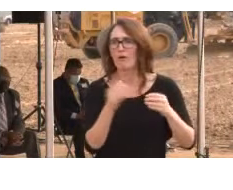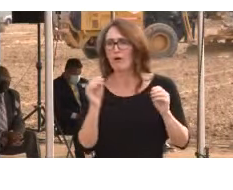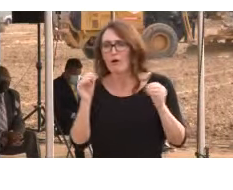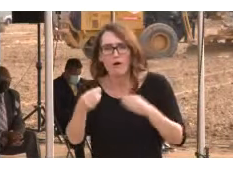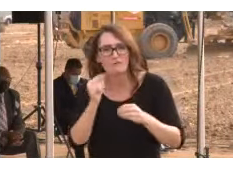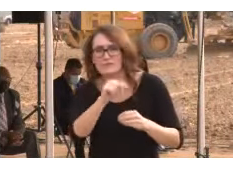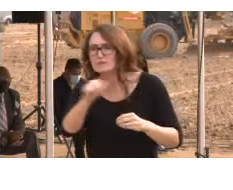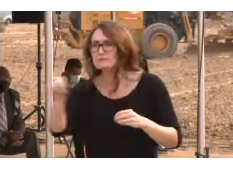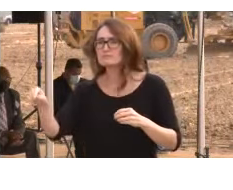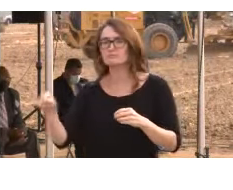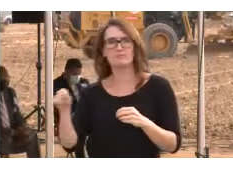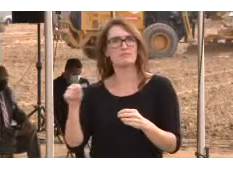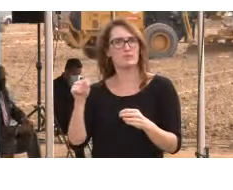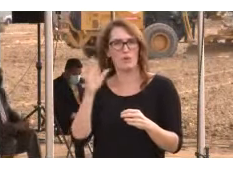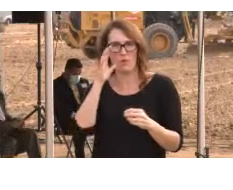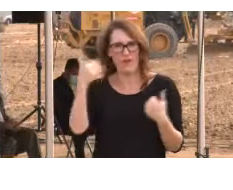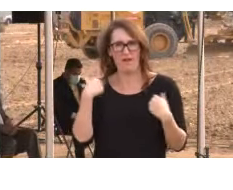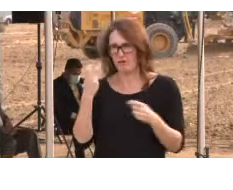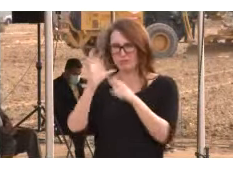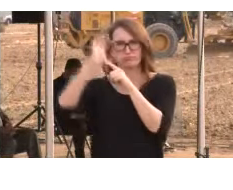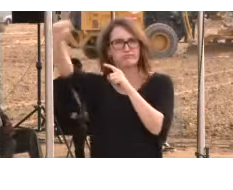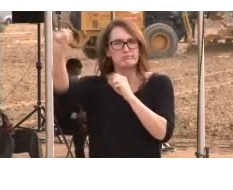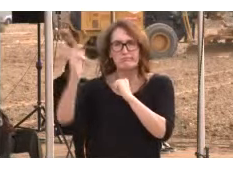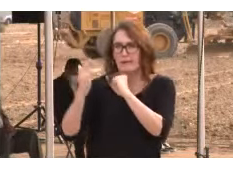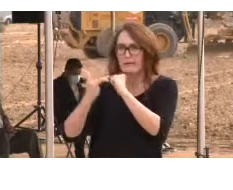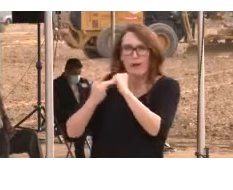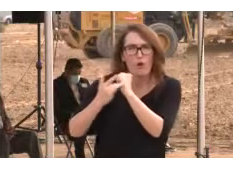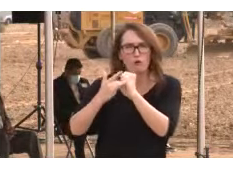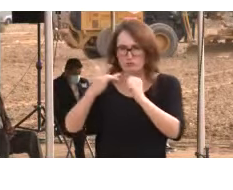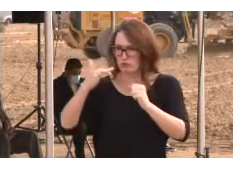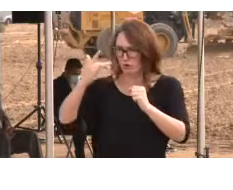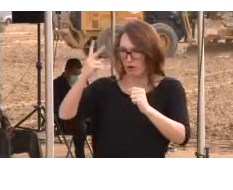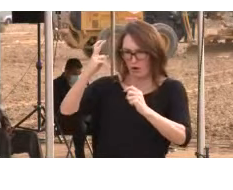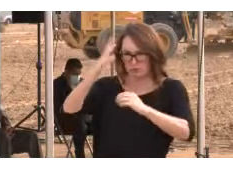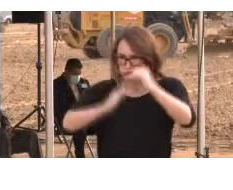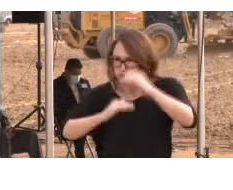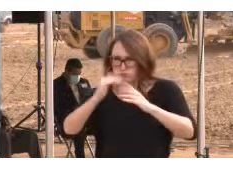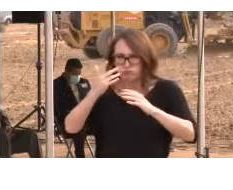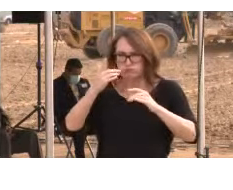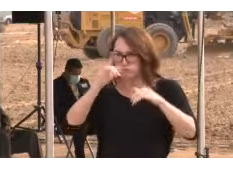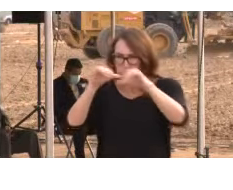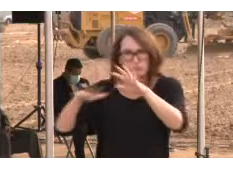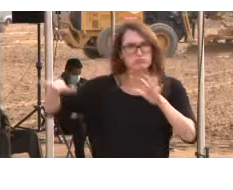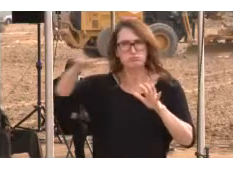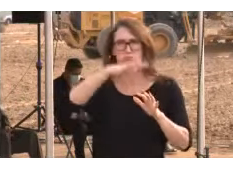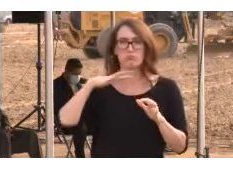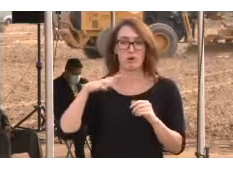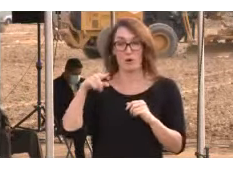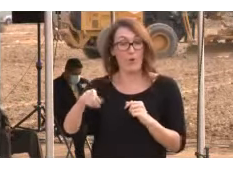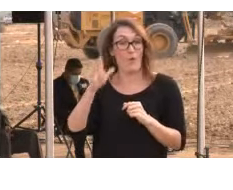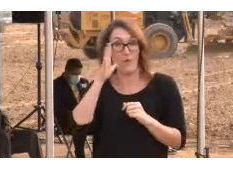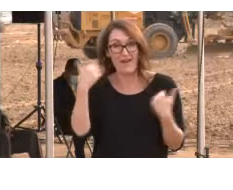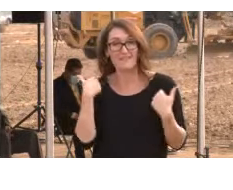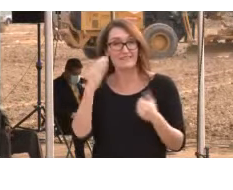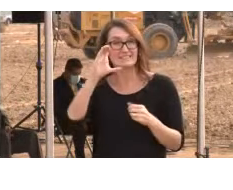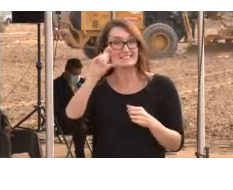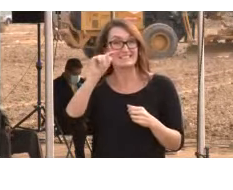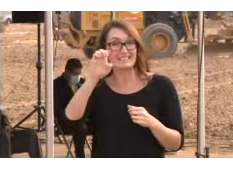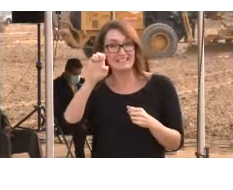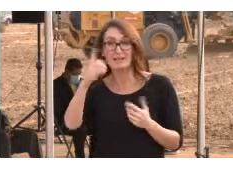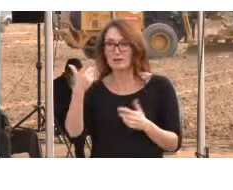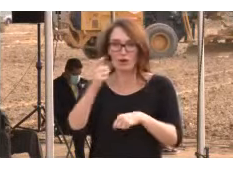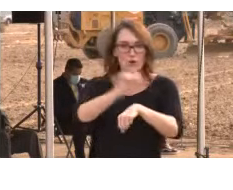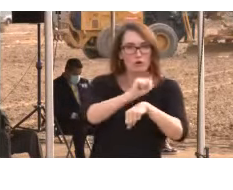offices supported by advanced technological infrastructure. This campus will fuse career technical education with